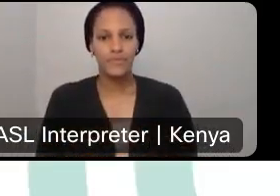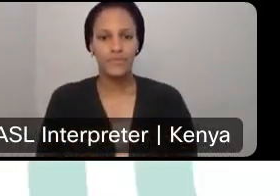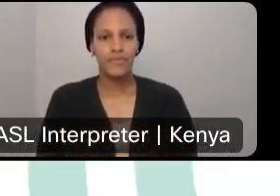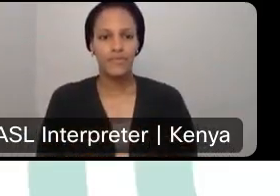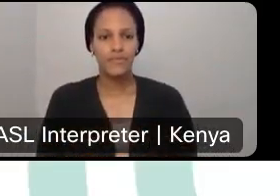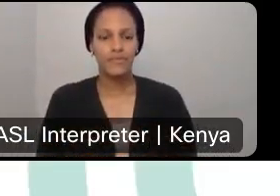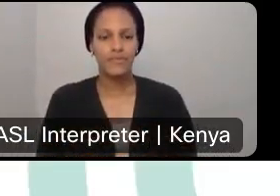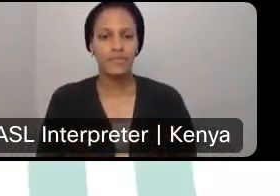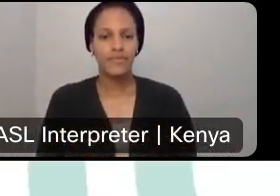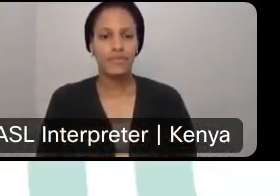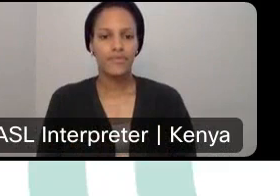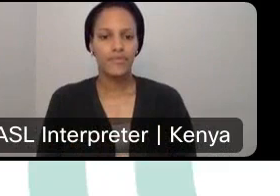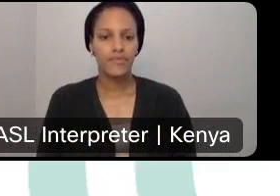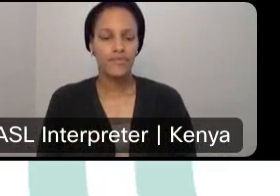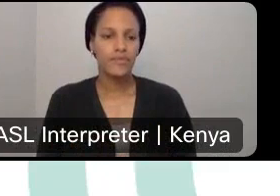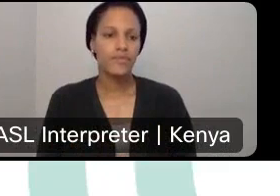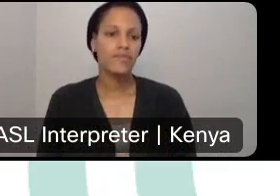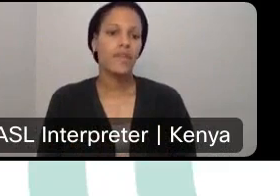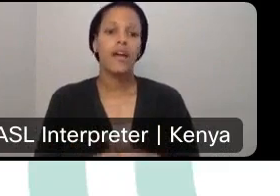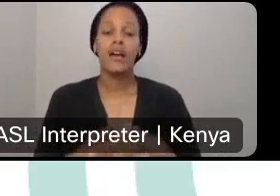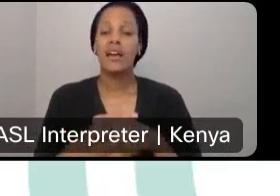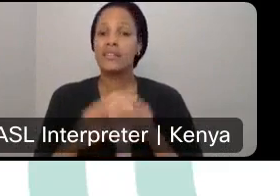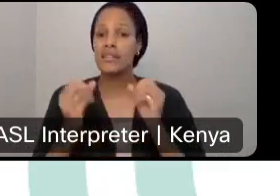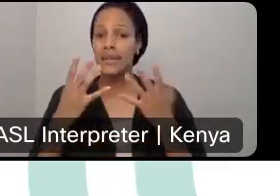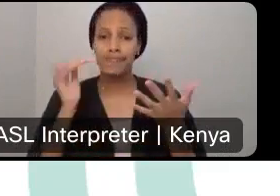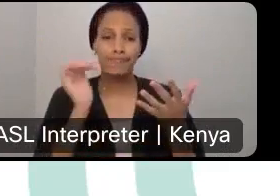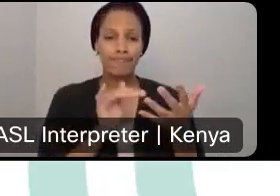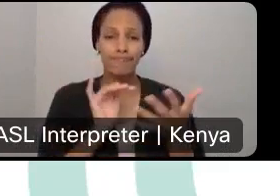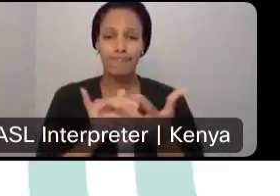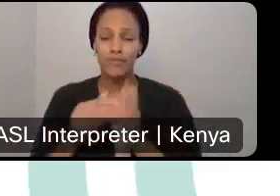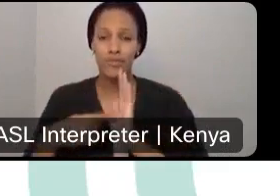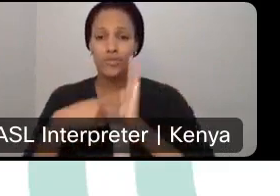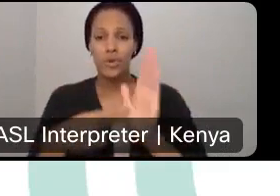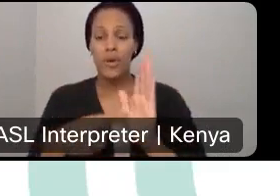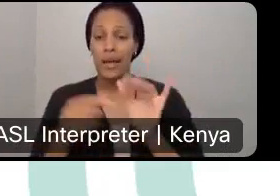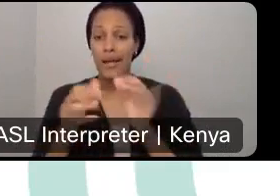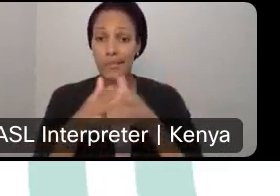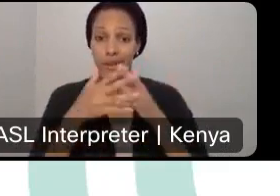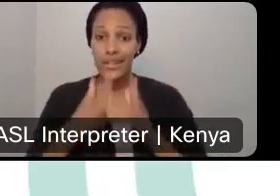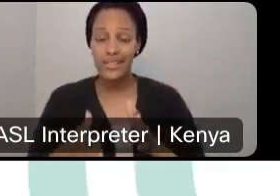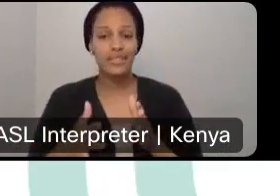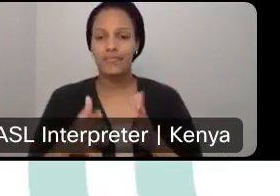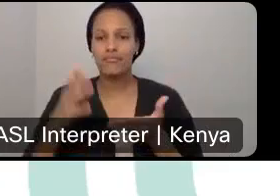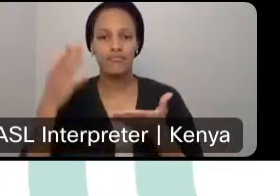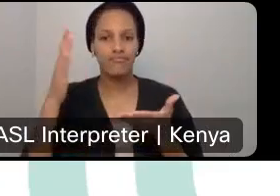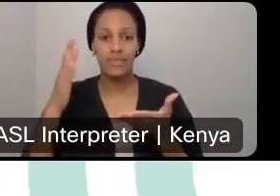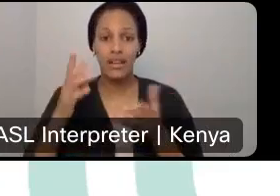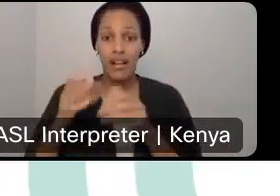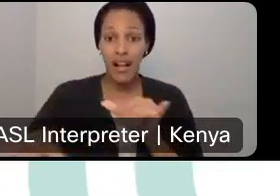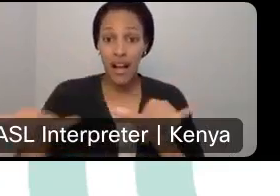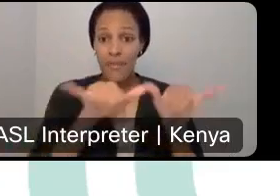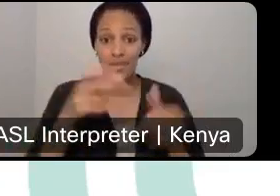Studies have shown that it's less common for Americans to hear positive voices or to frame their